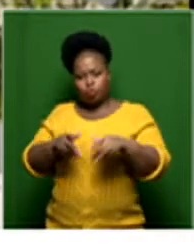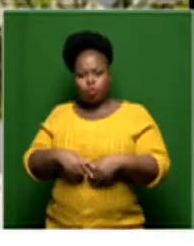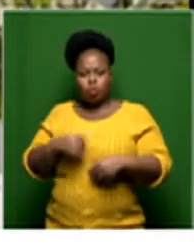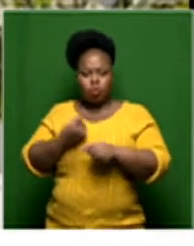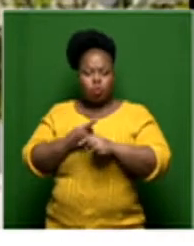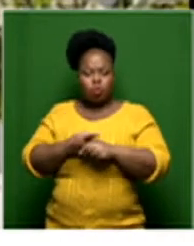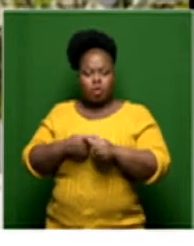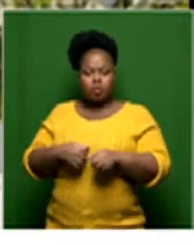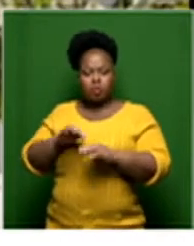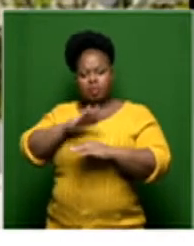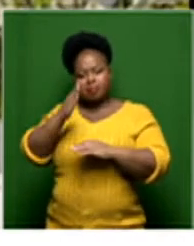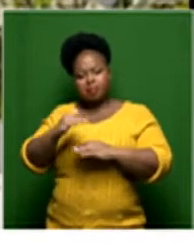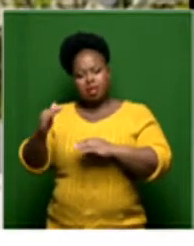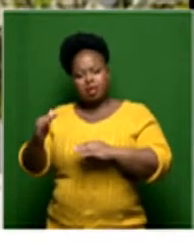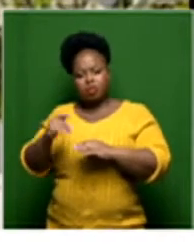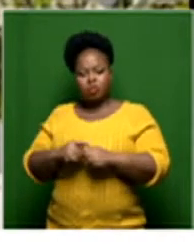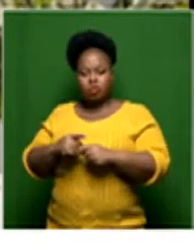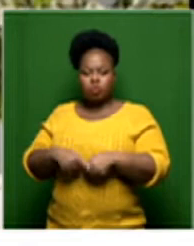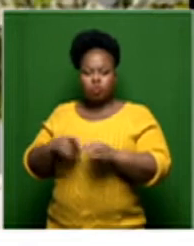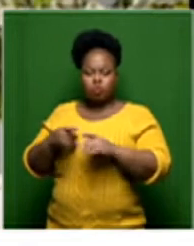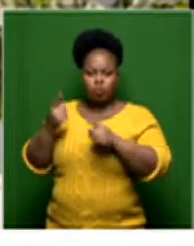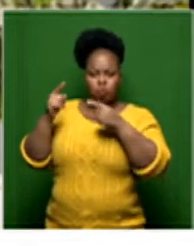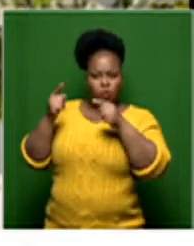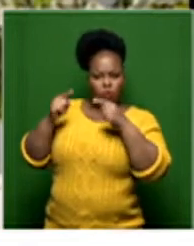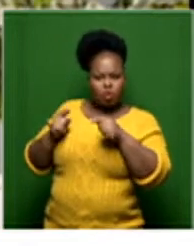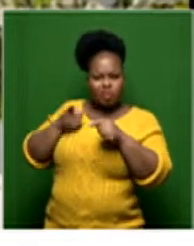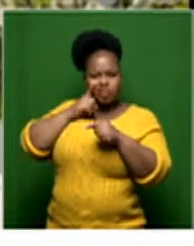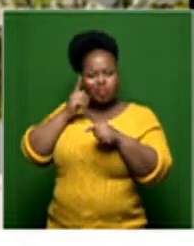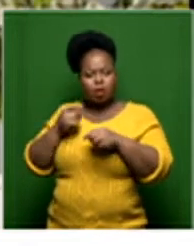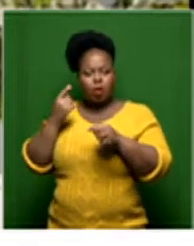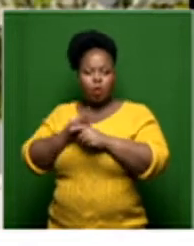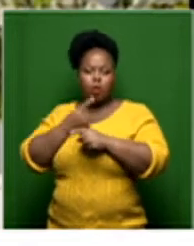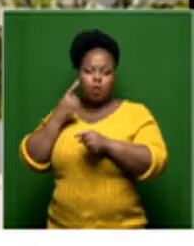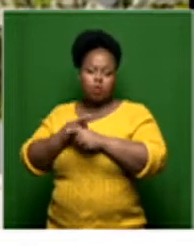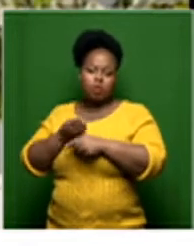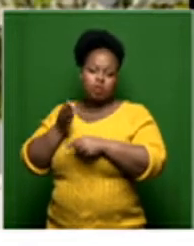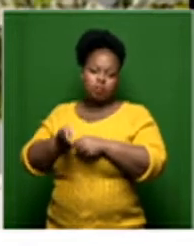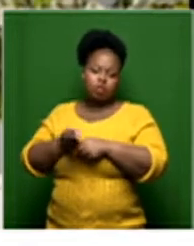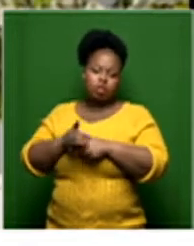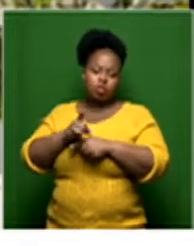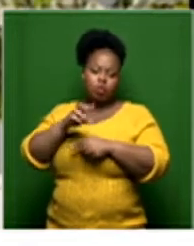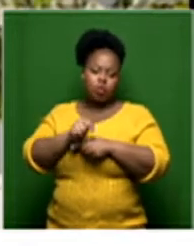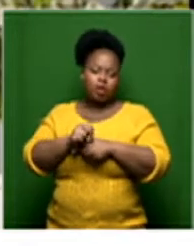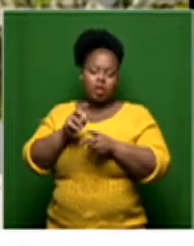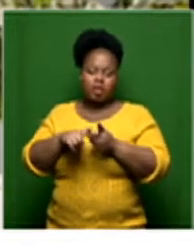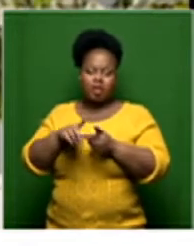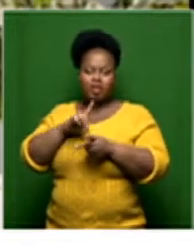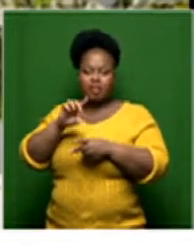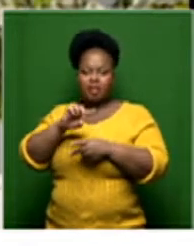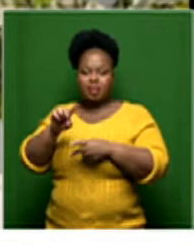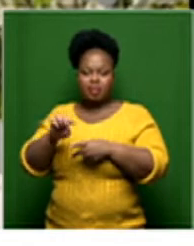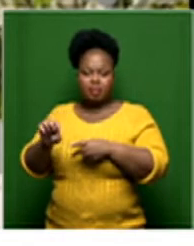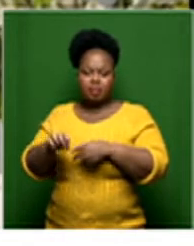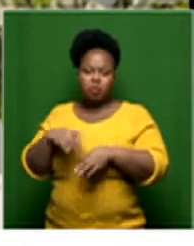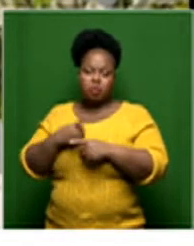on the back of the vans to all of the productions. They were around. Dawn and Des